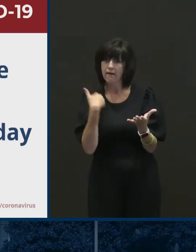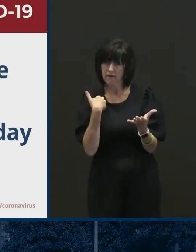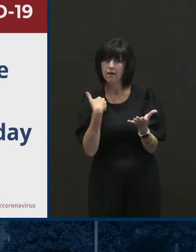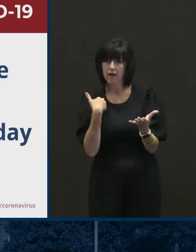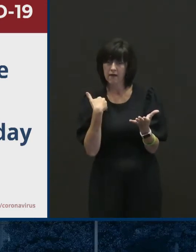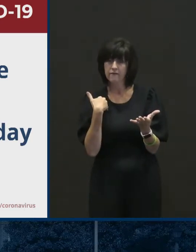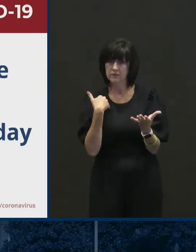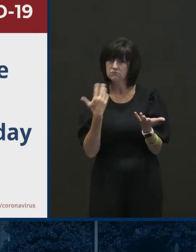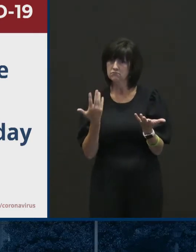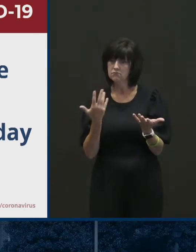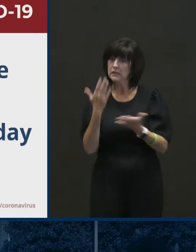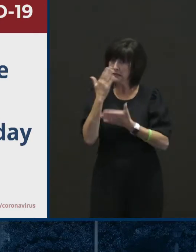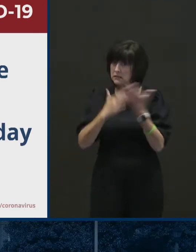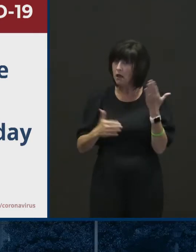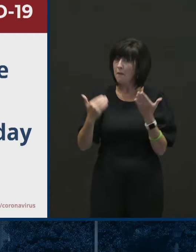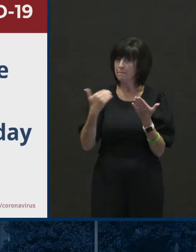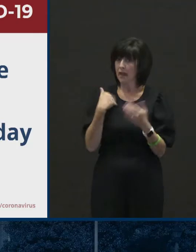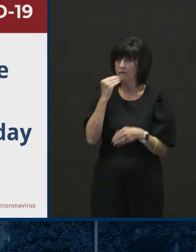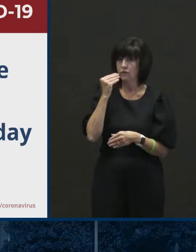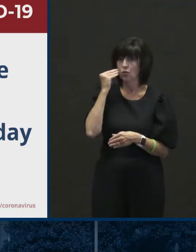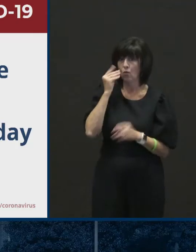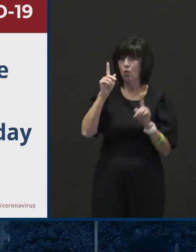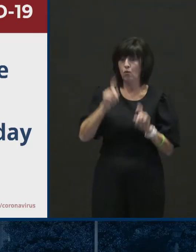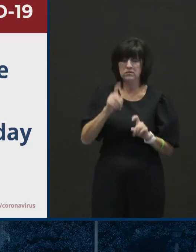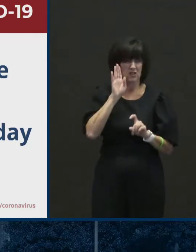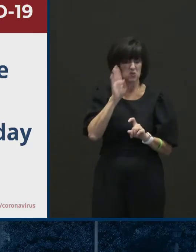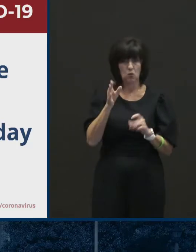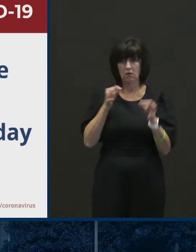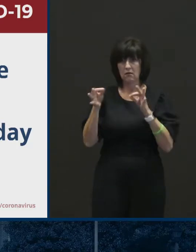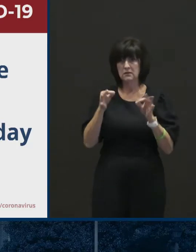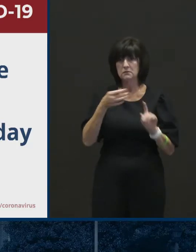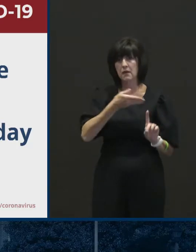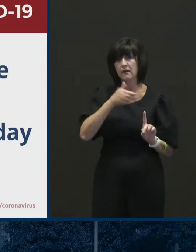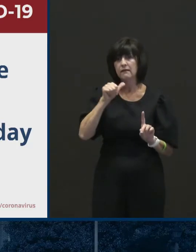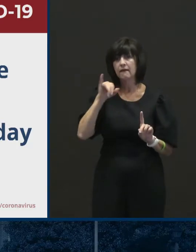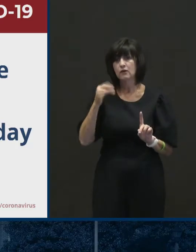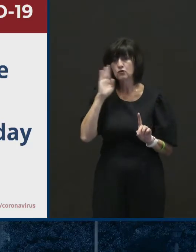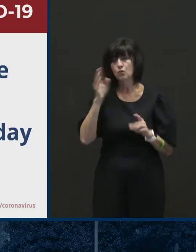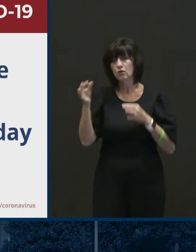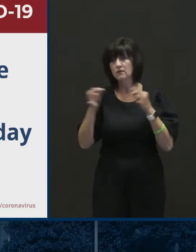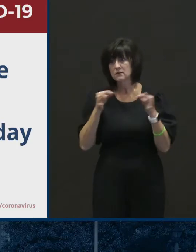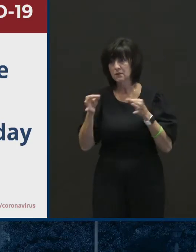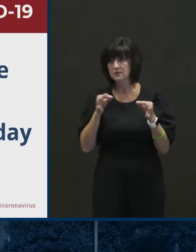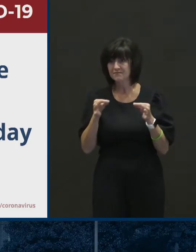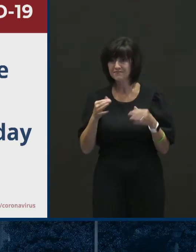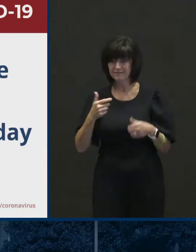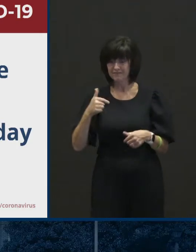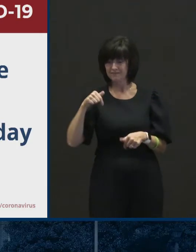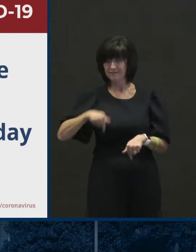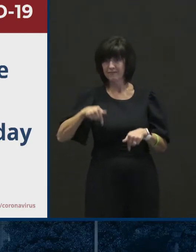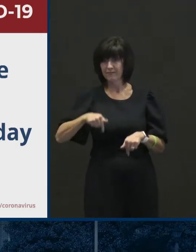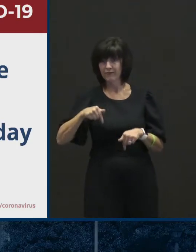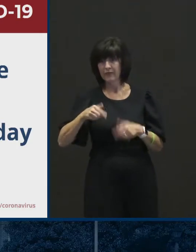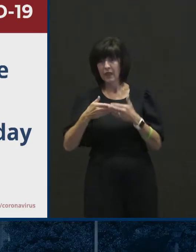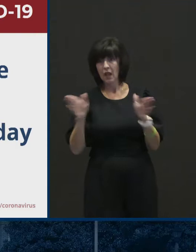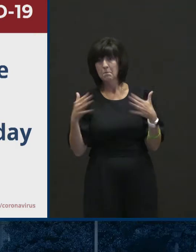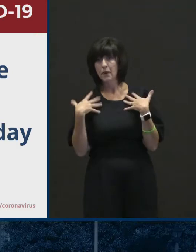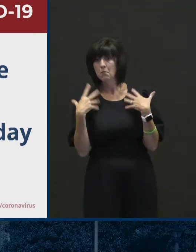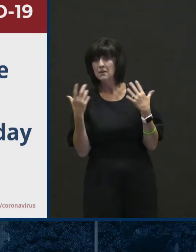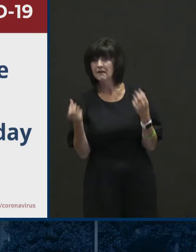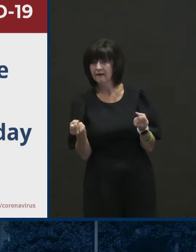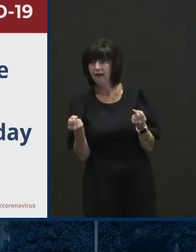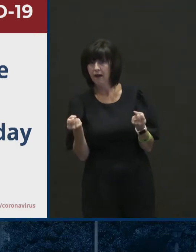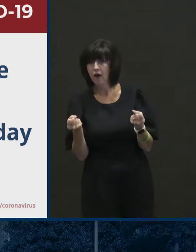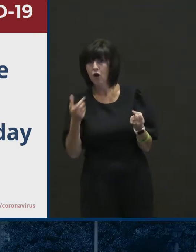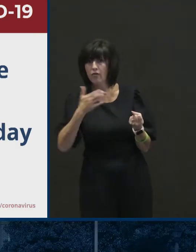are our two really things that we need to focus on, and we on the public health side are trying to figure out, okay,